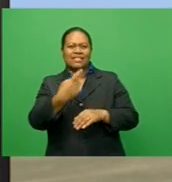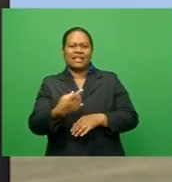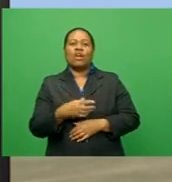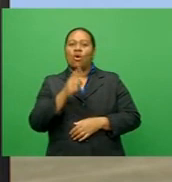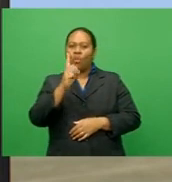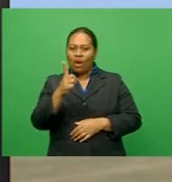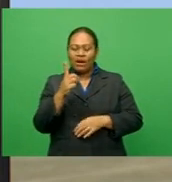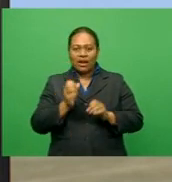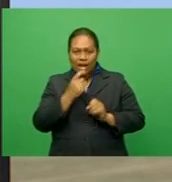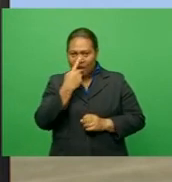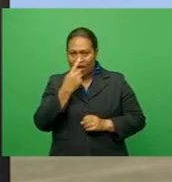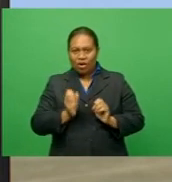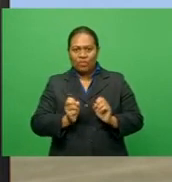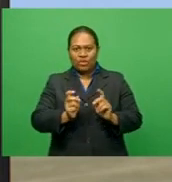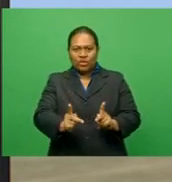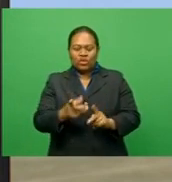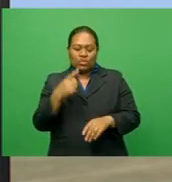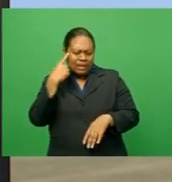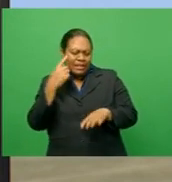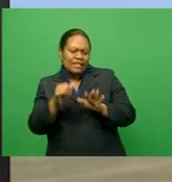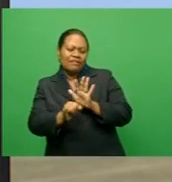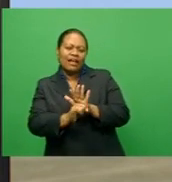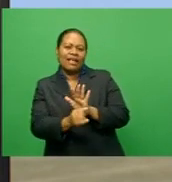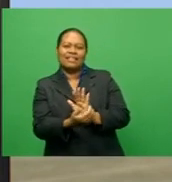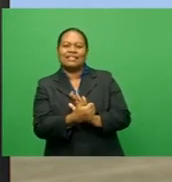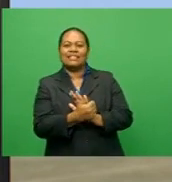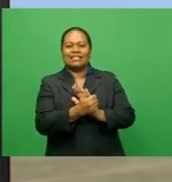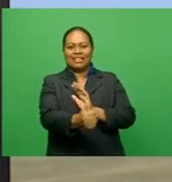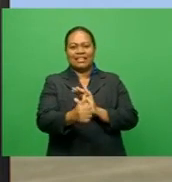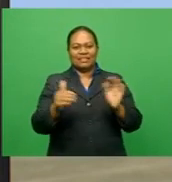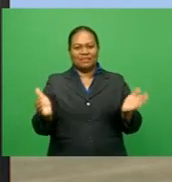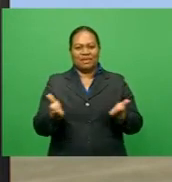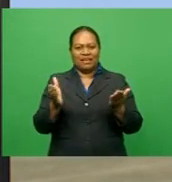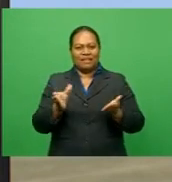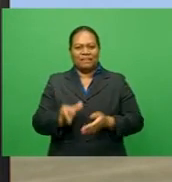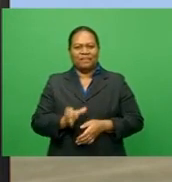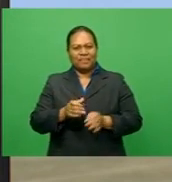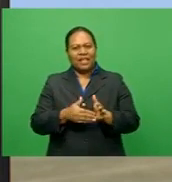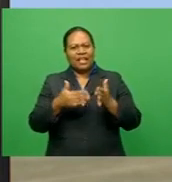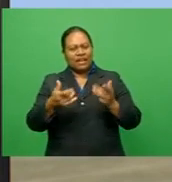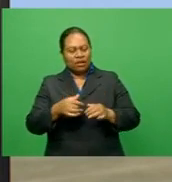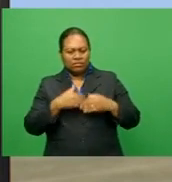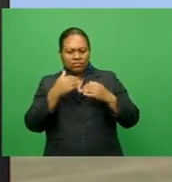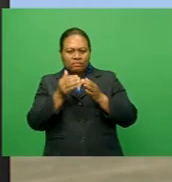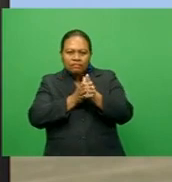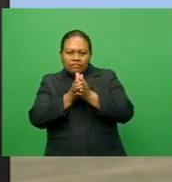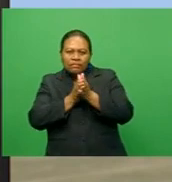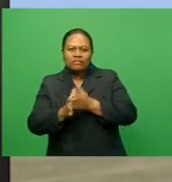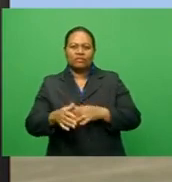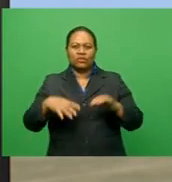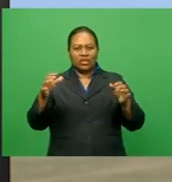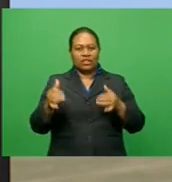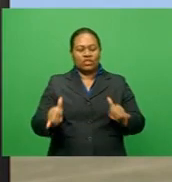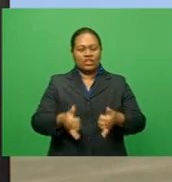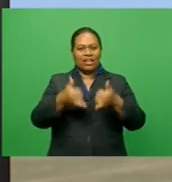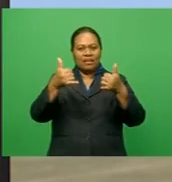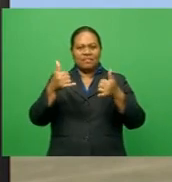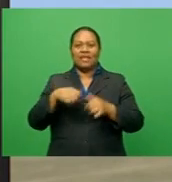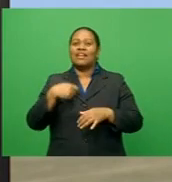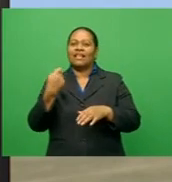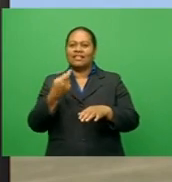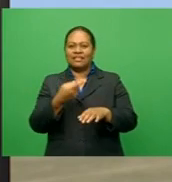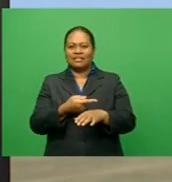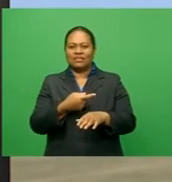more chance to identify skilled players. Seruvakula is now looking forward to the National Tents Championship in Tavua next